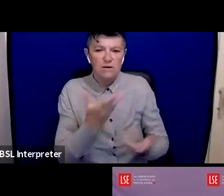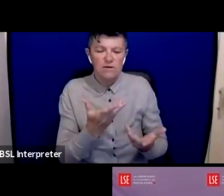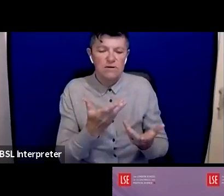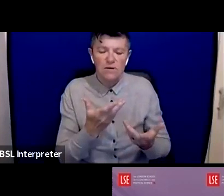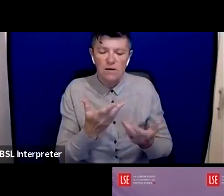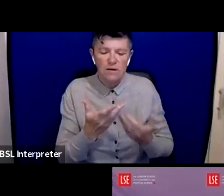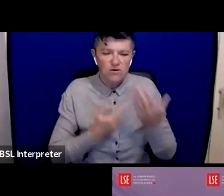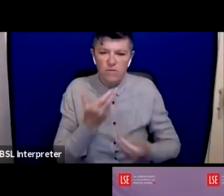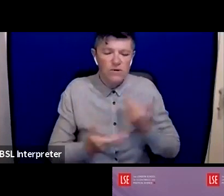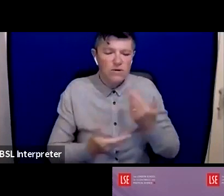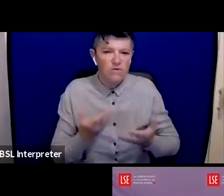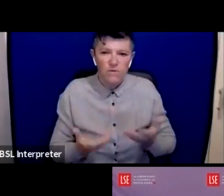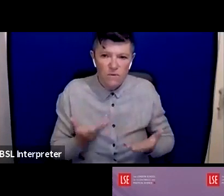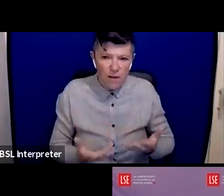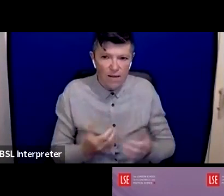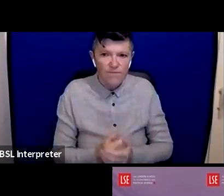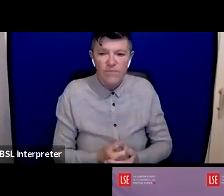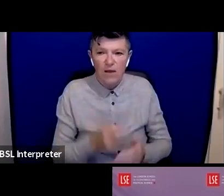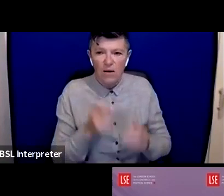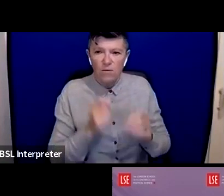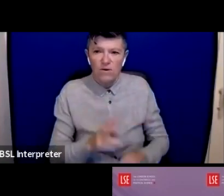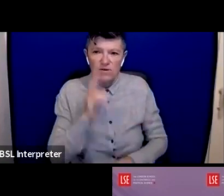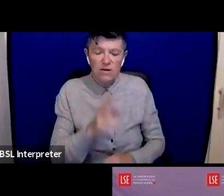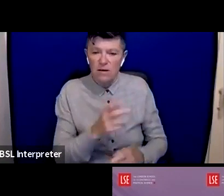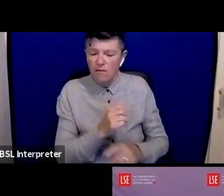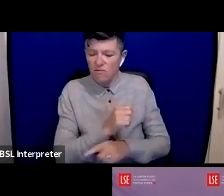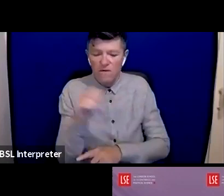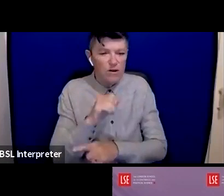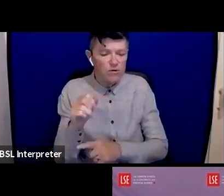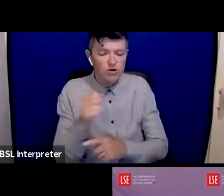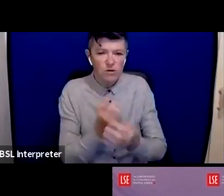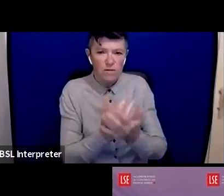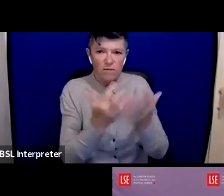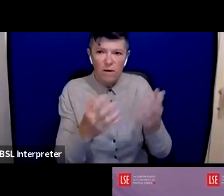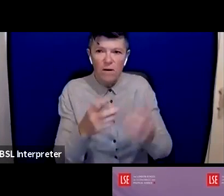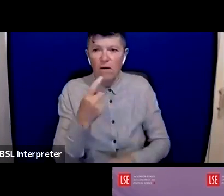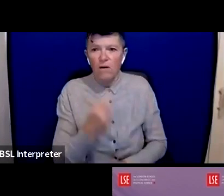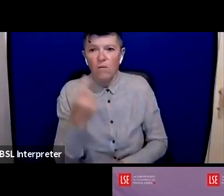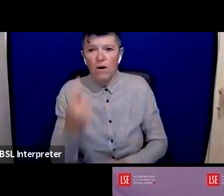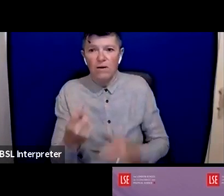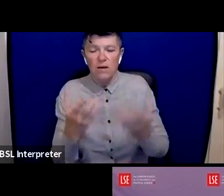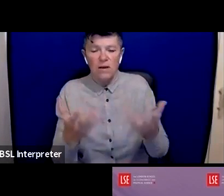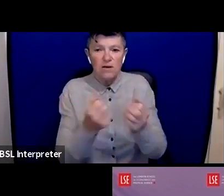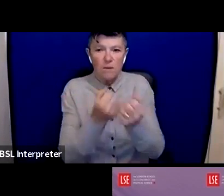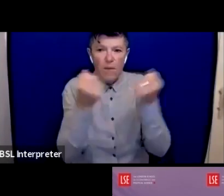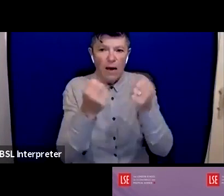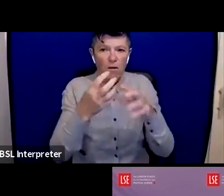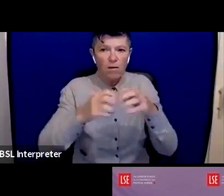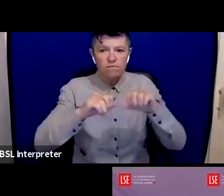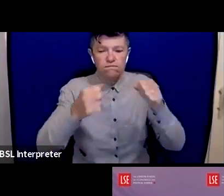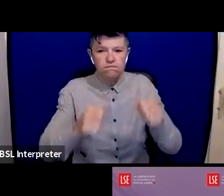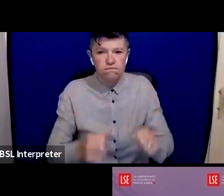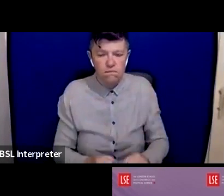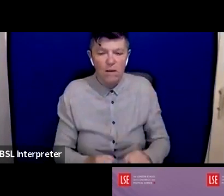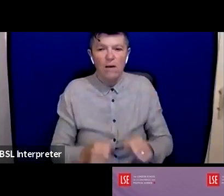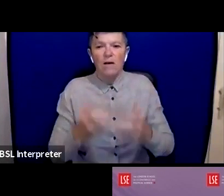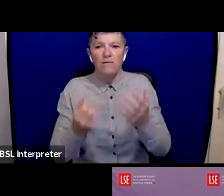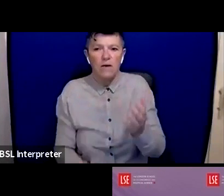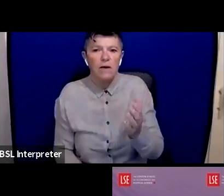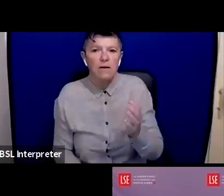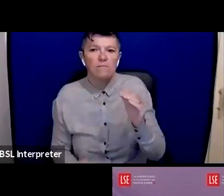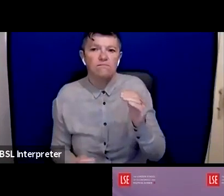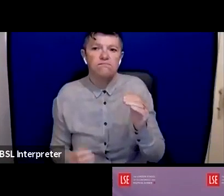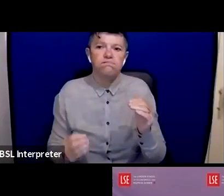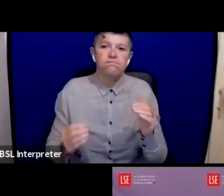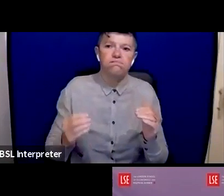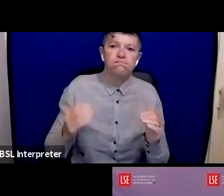are witnessing several revolutions of Latin America, one of which is the fragmentation of power, the rise of new elites, whether it be elites